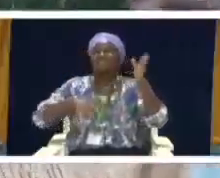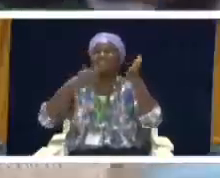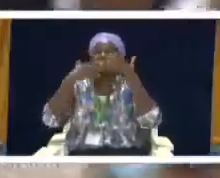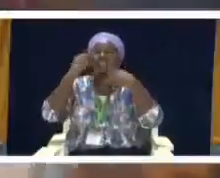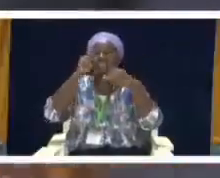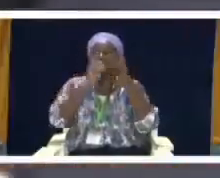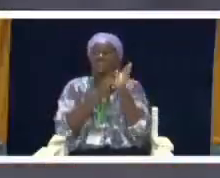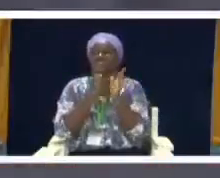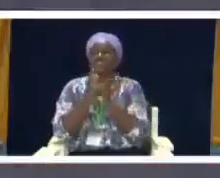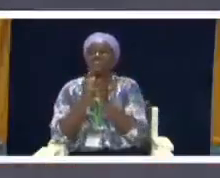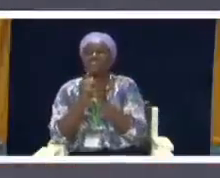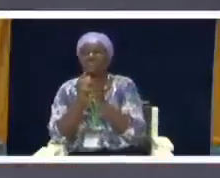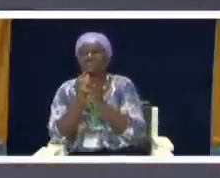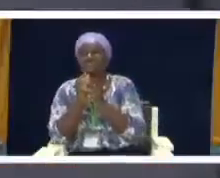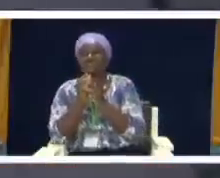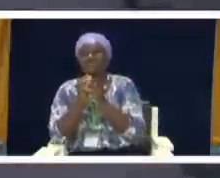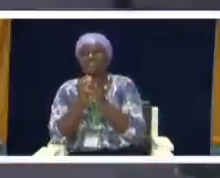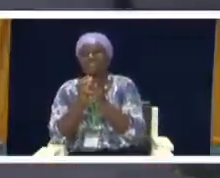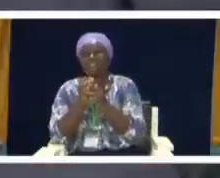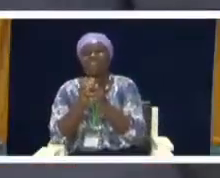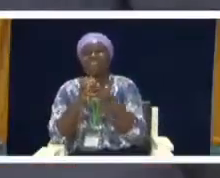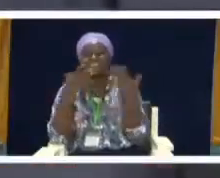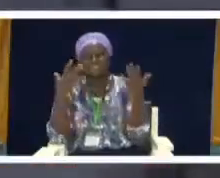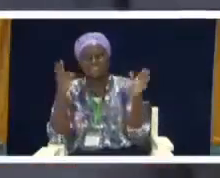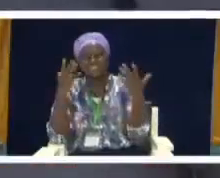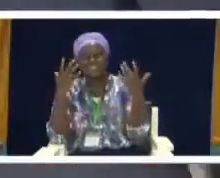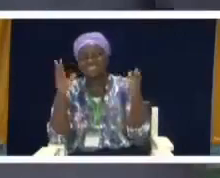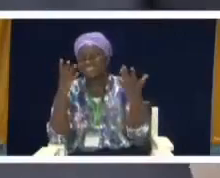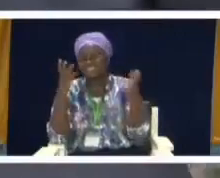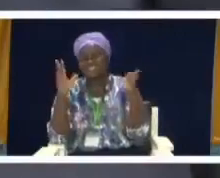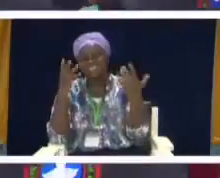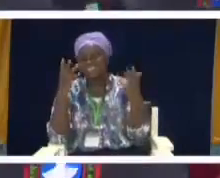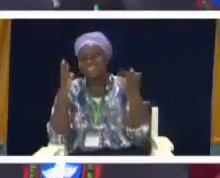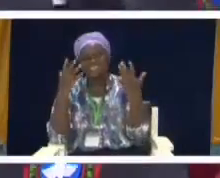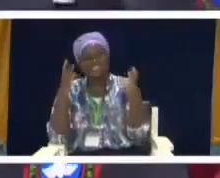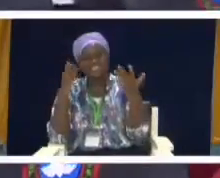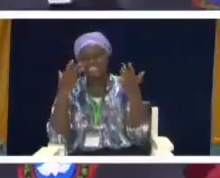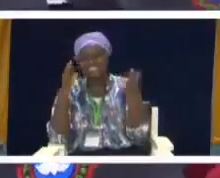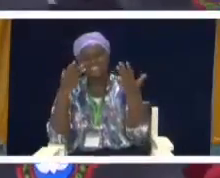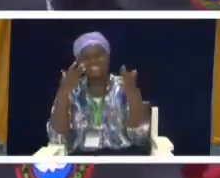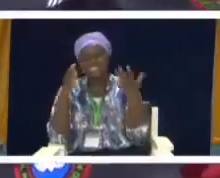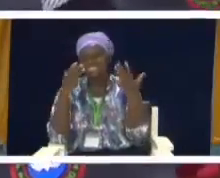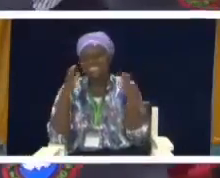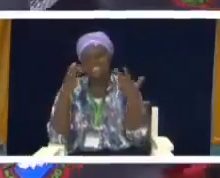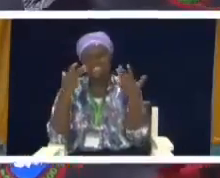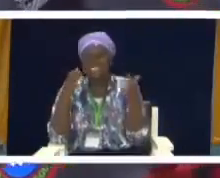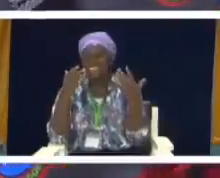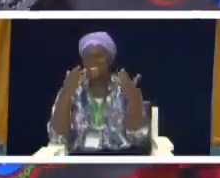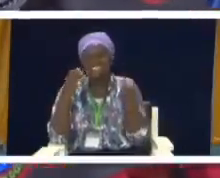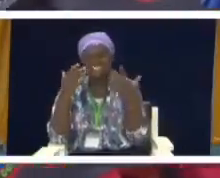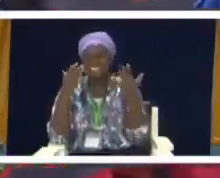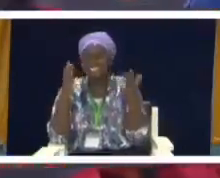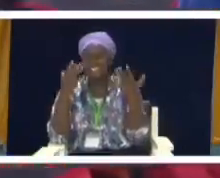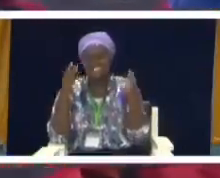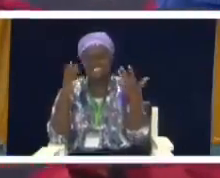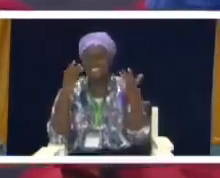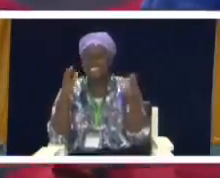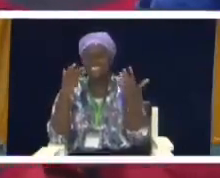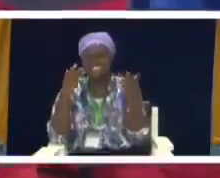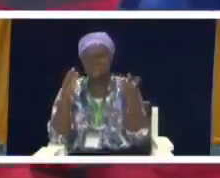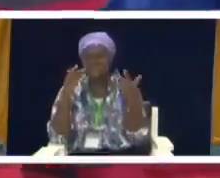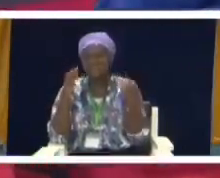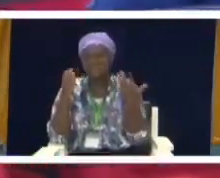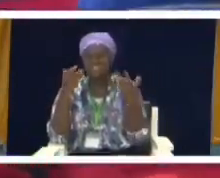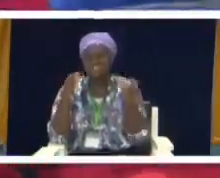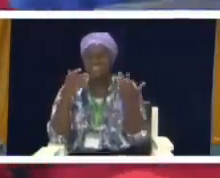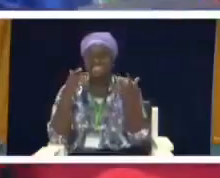Jesus. Hallelujah. Hallelujah. Hallelujah. Awesome God. Our final testifier tonight.